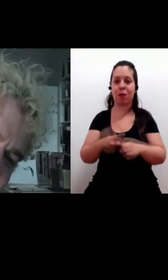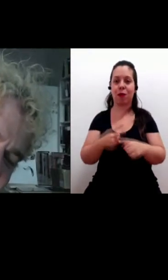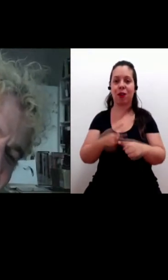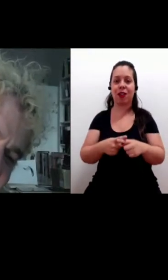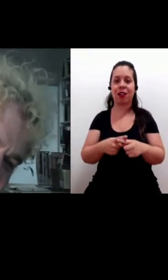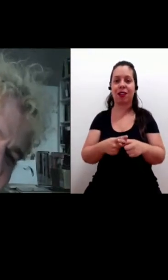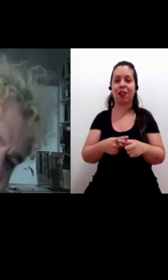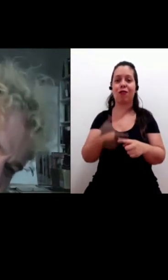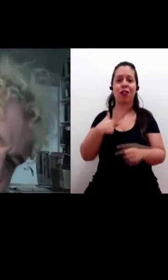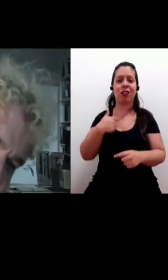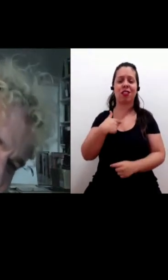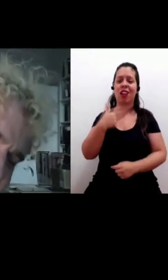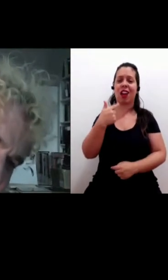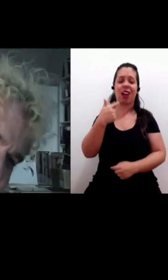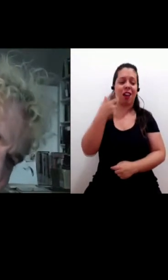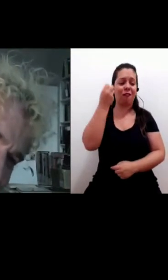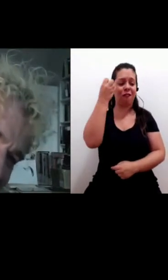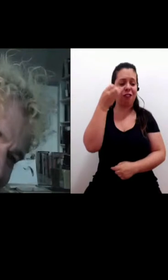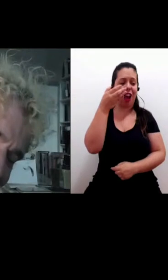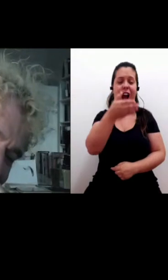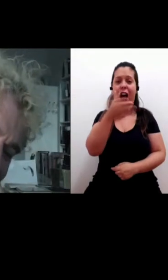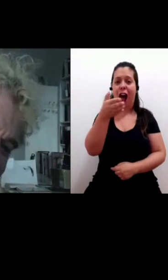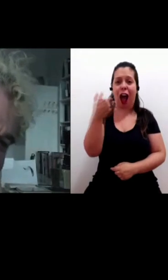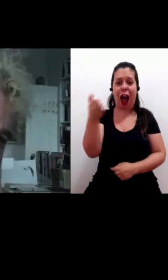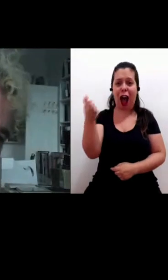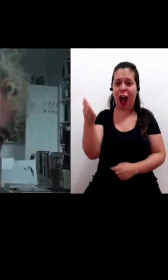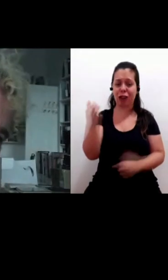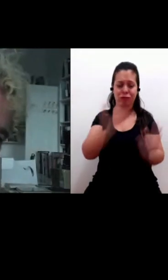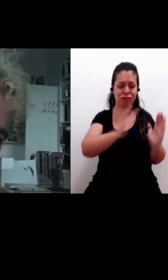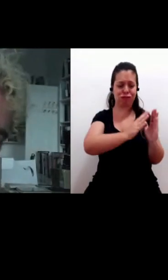You travel a lot to make this. And